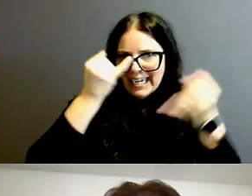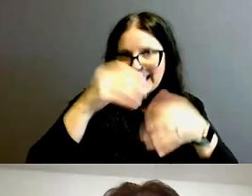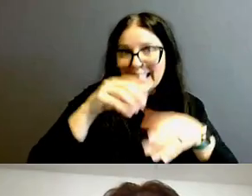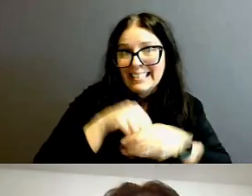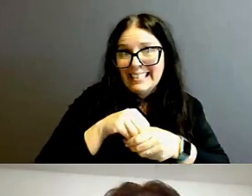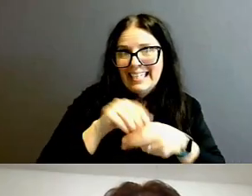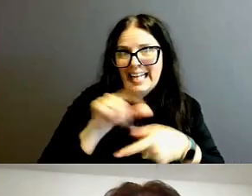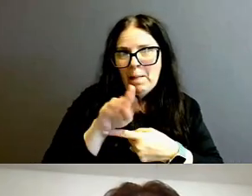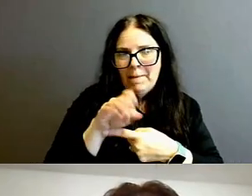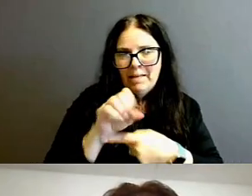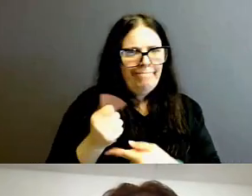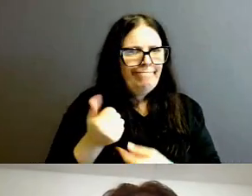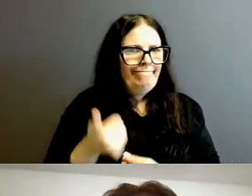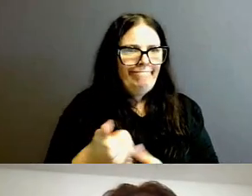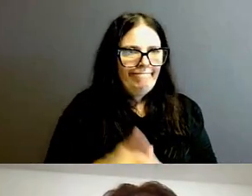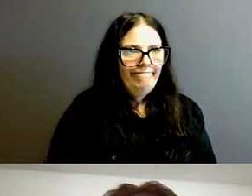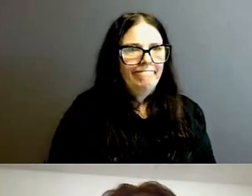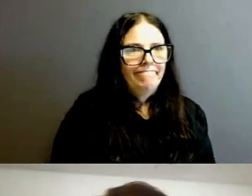Perfect.